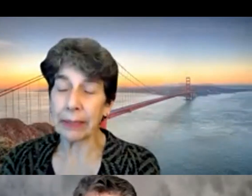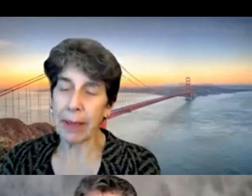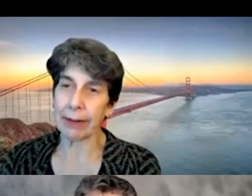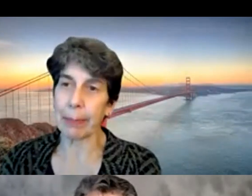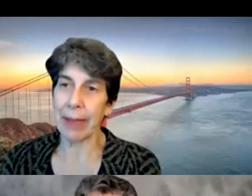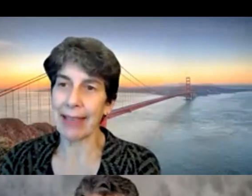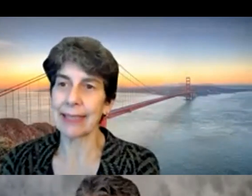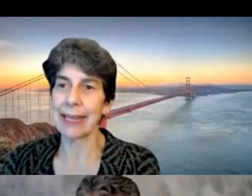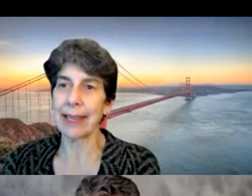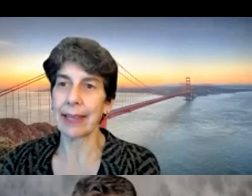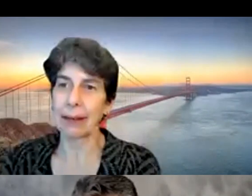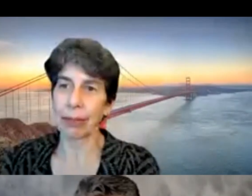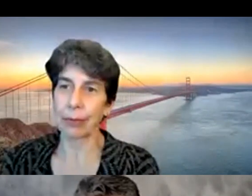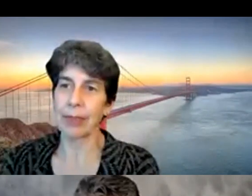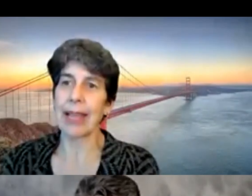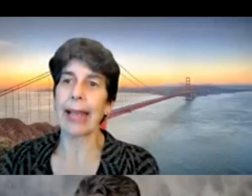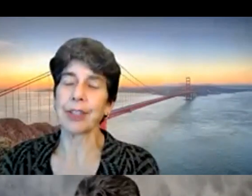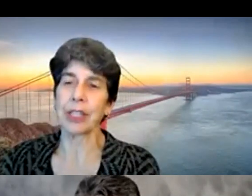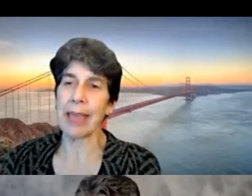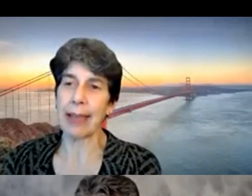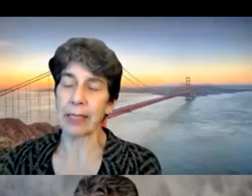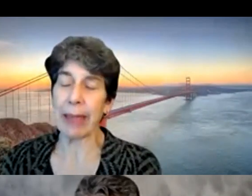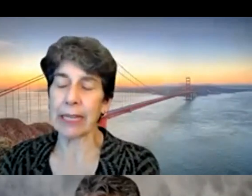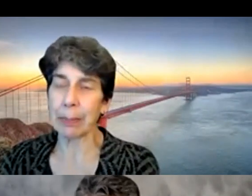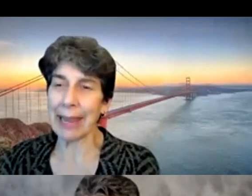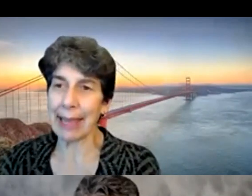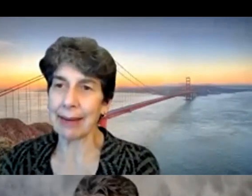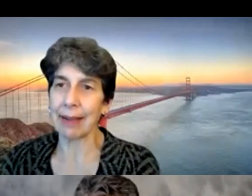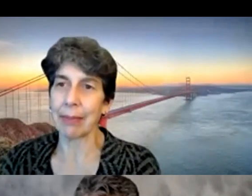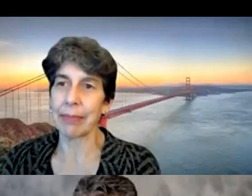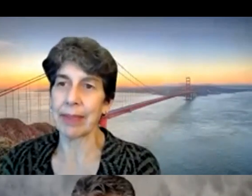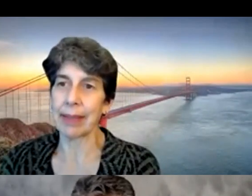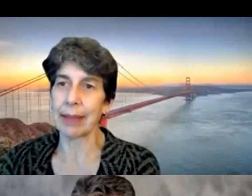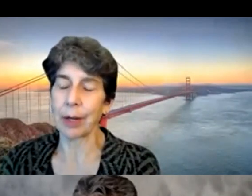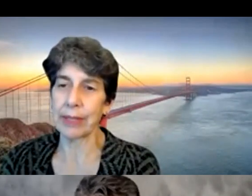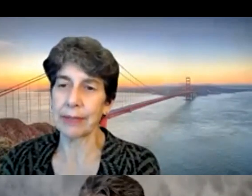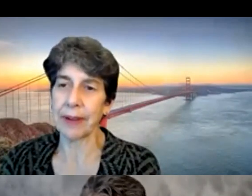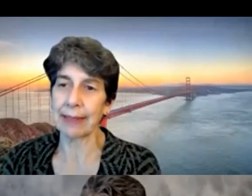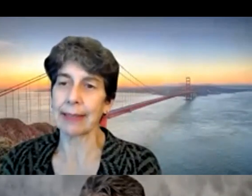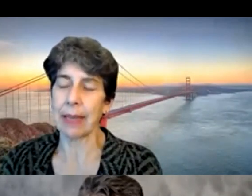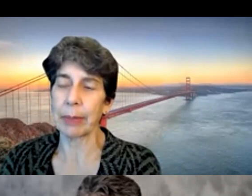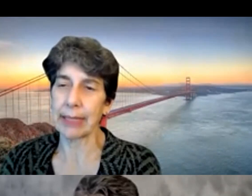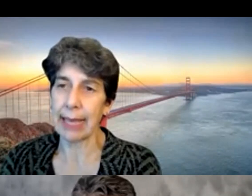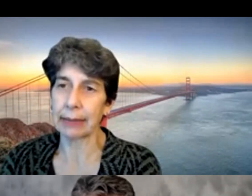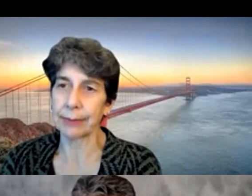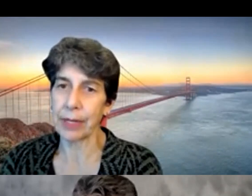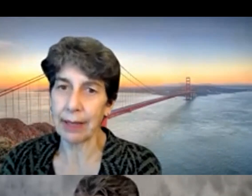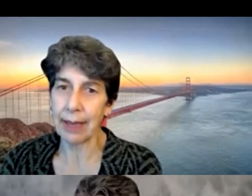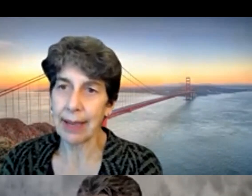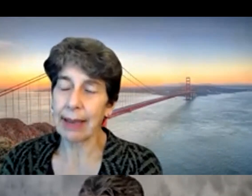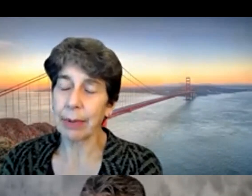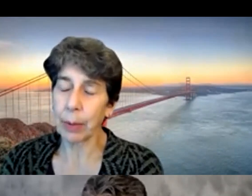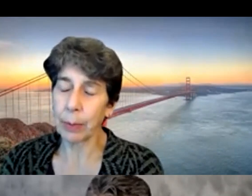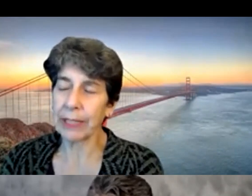trying to build better capacity through the HCBS spending plan, the increased funding that's coming to